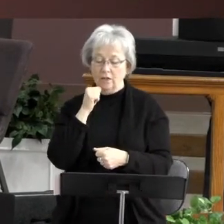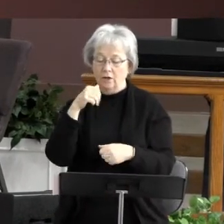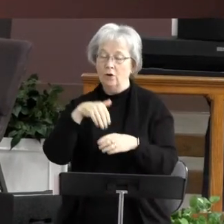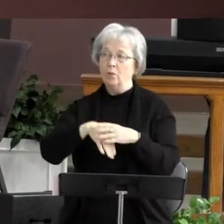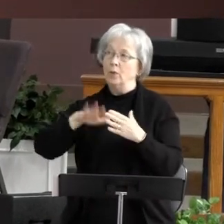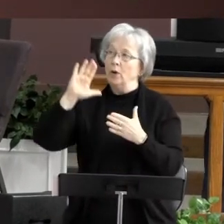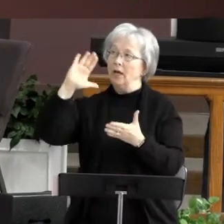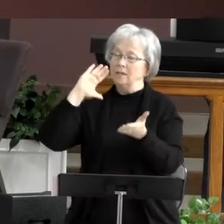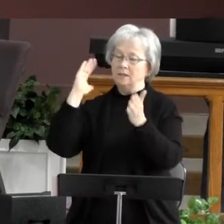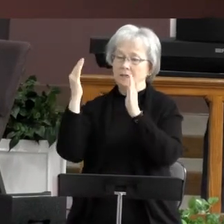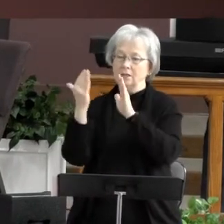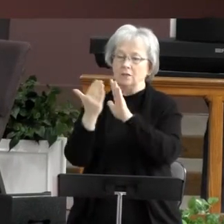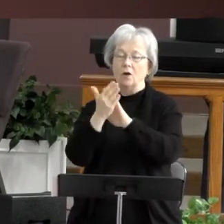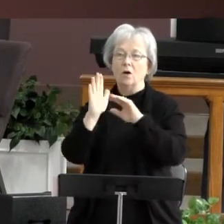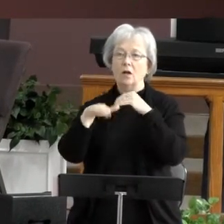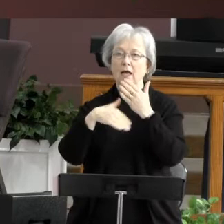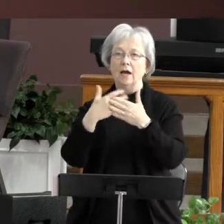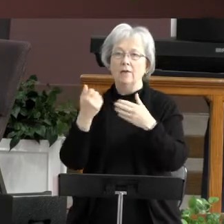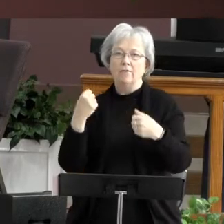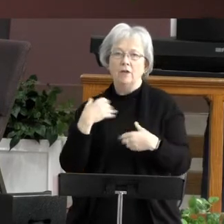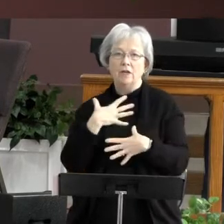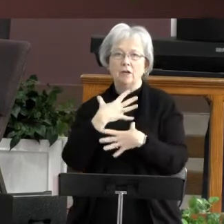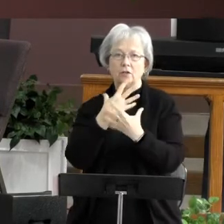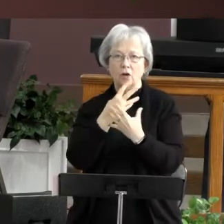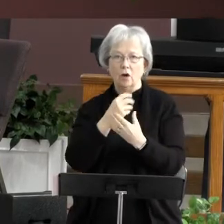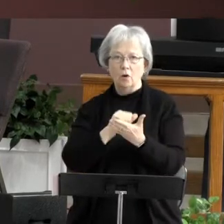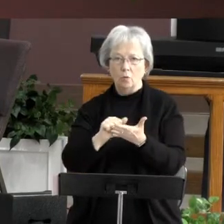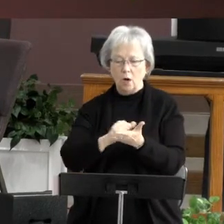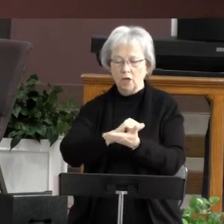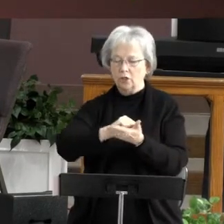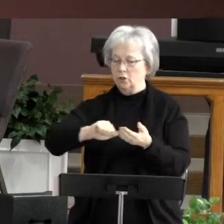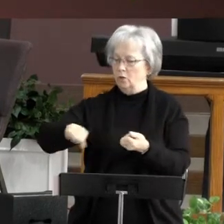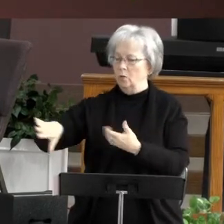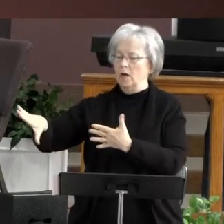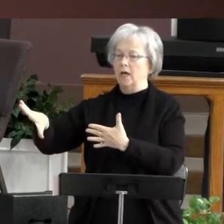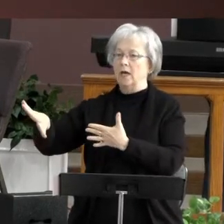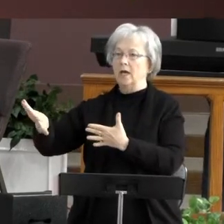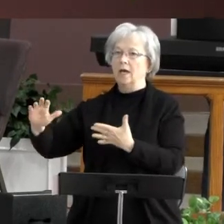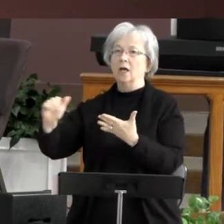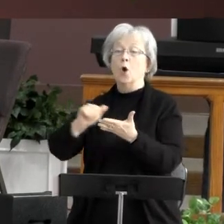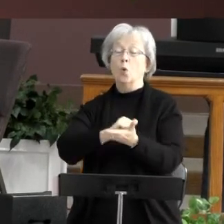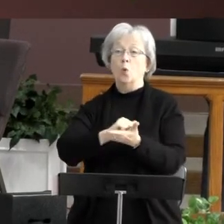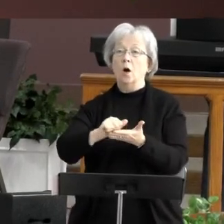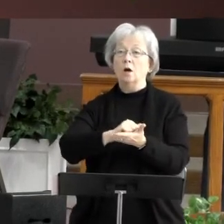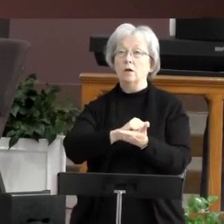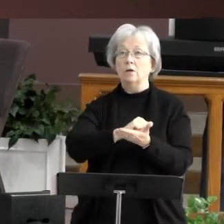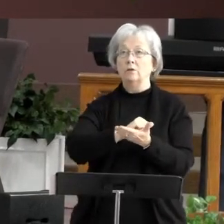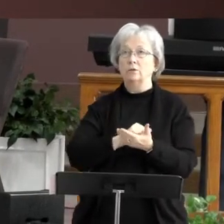In your presence, all our fears are washed away.